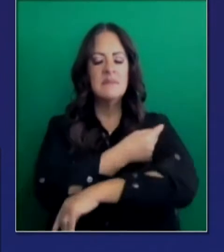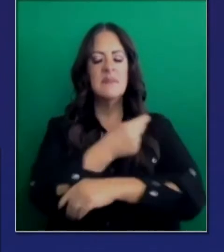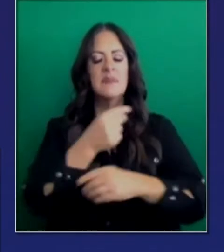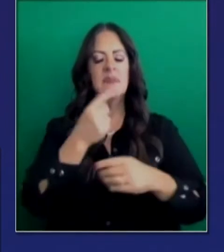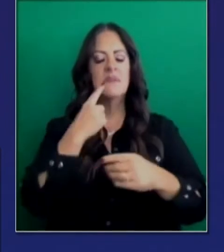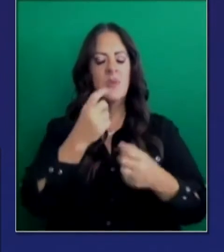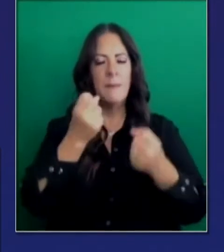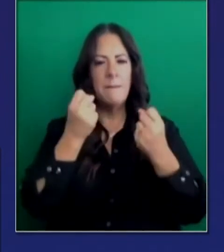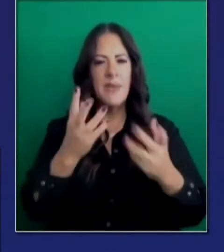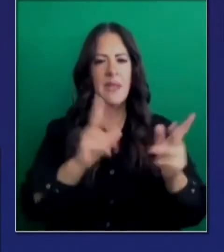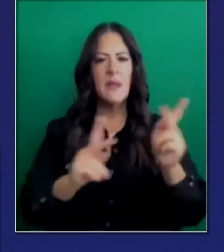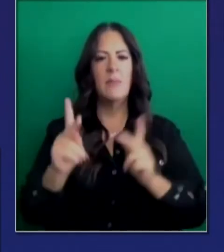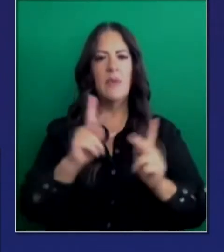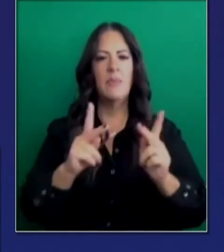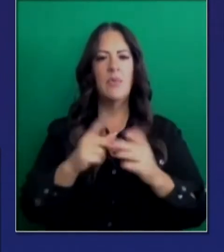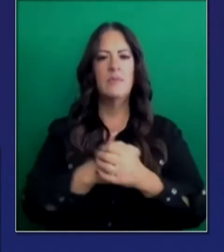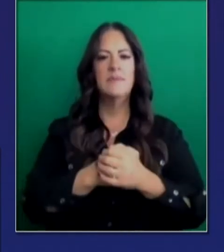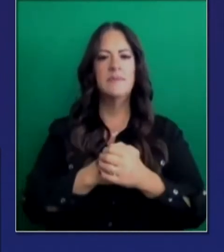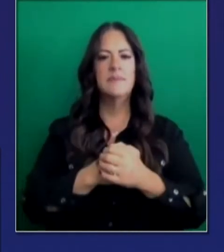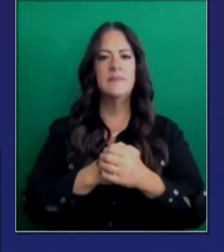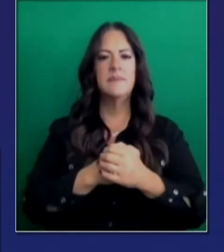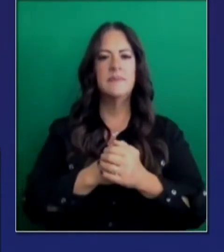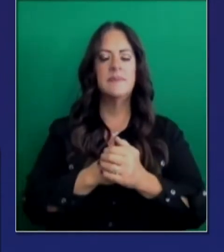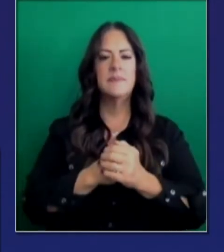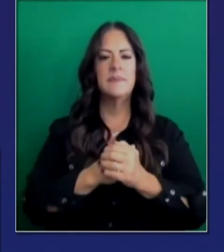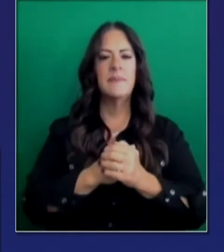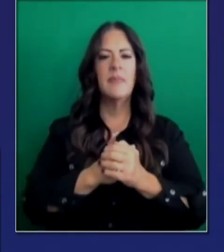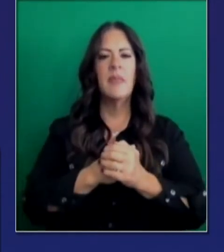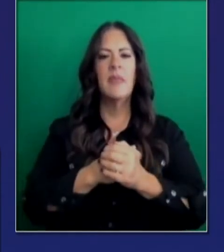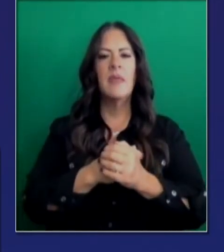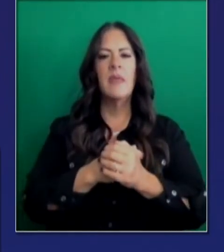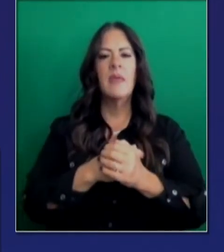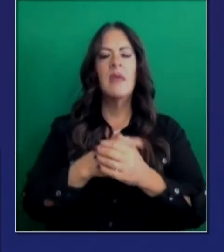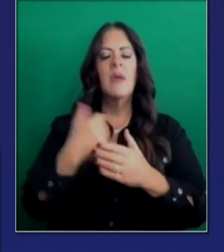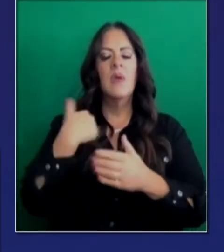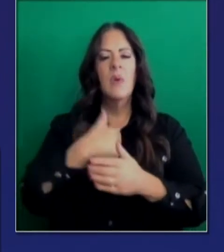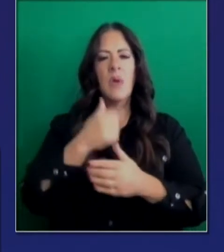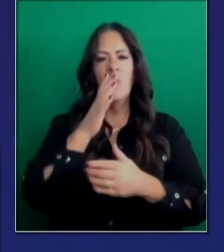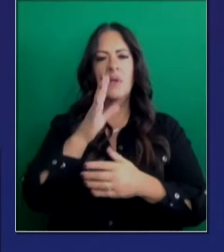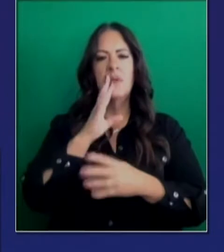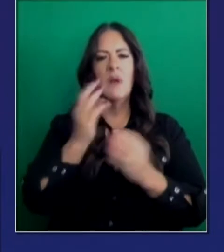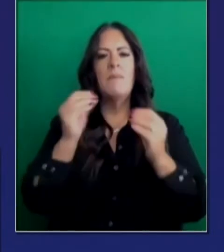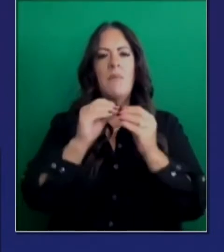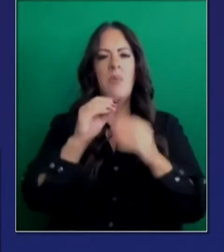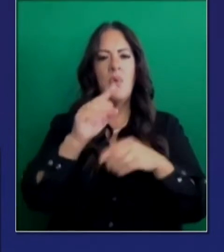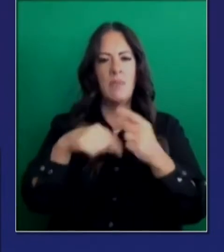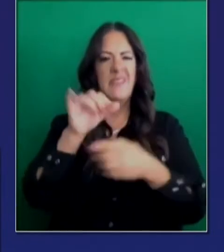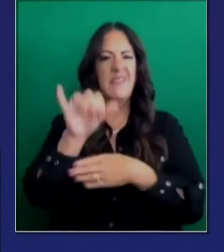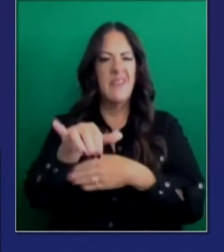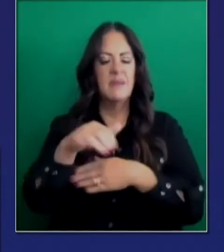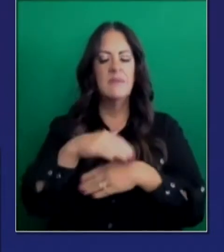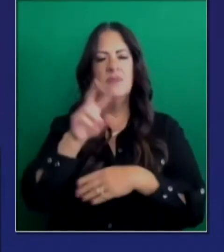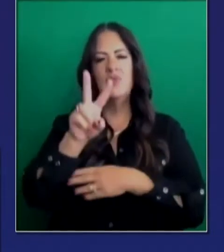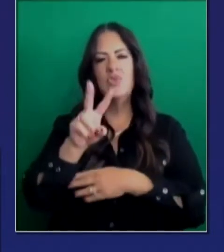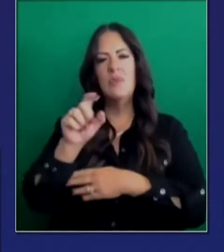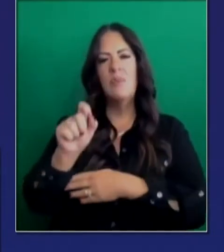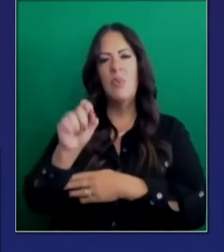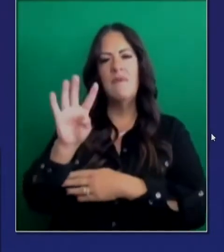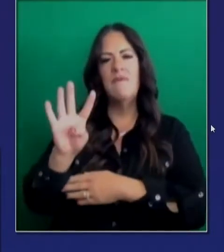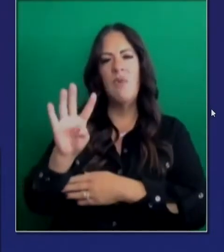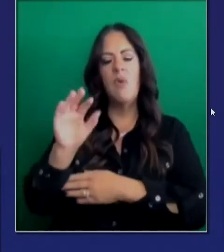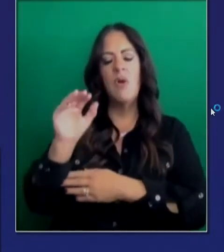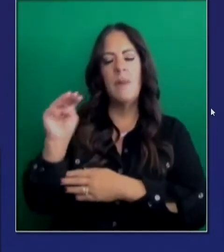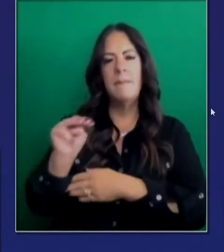and the last inch. I'll talk about both here briefly, but you could see a little over 2.4 million, just shy of 2.5 million